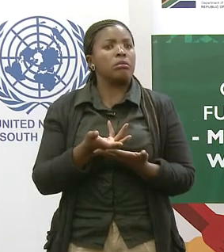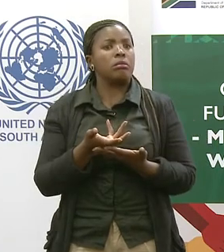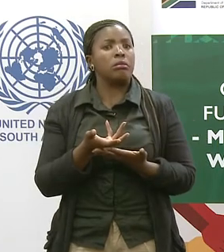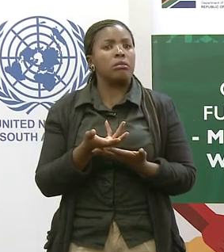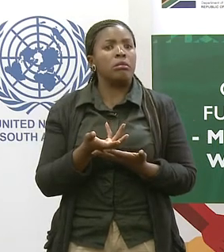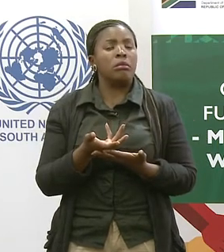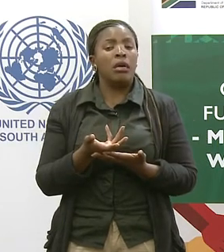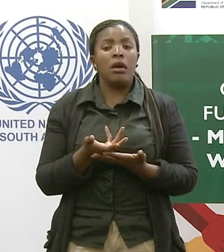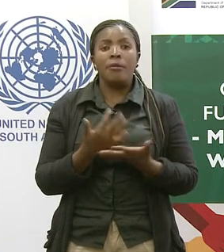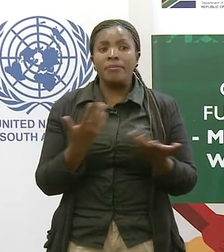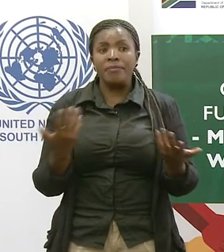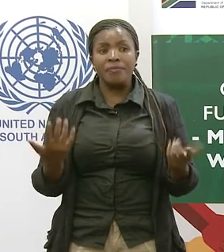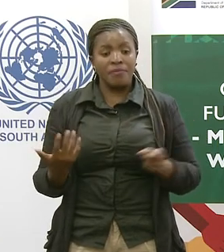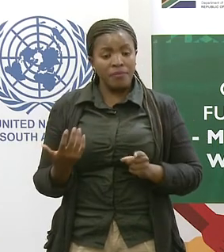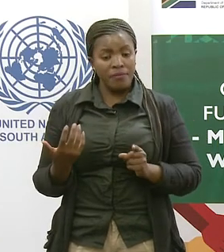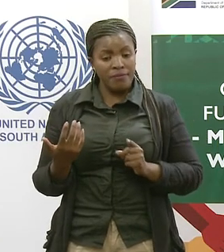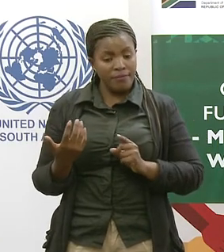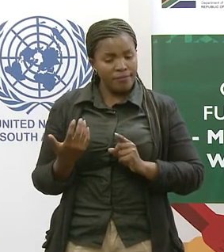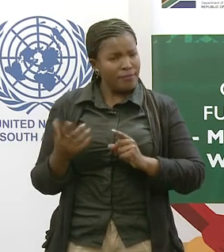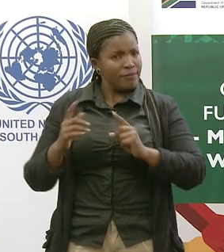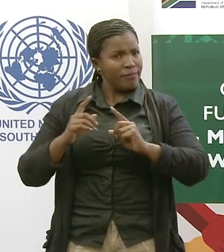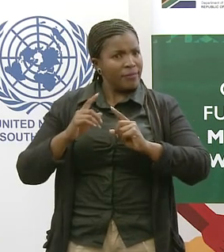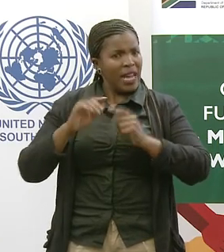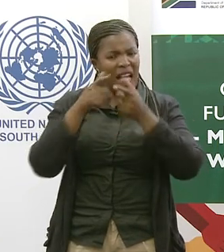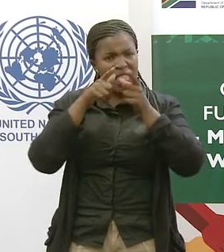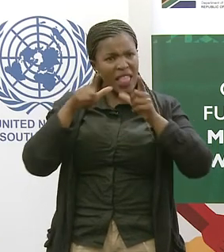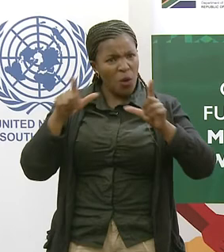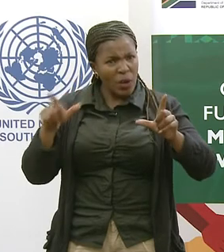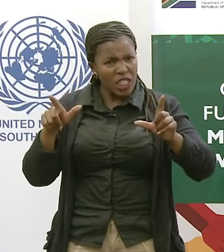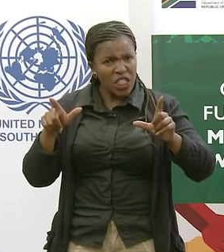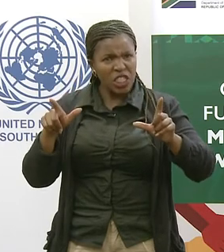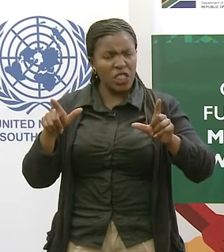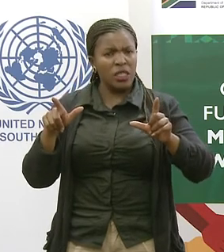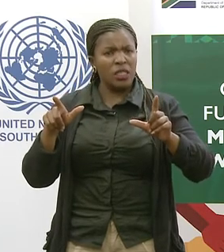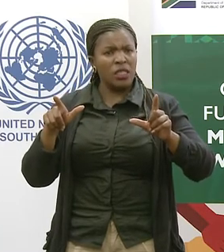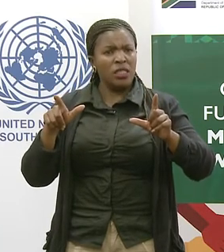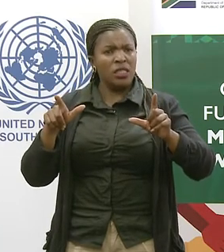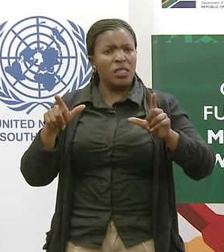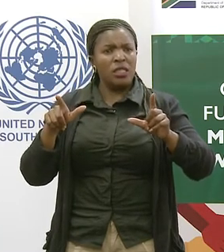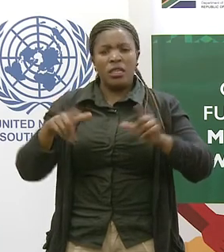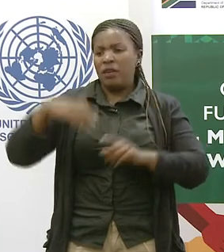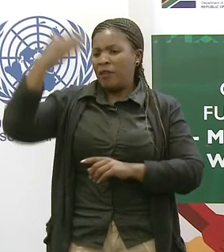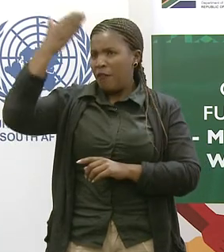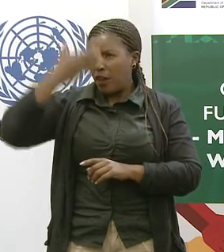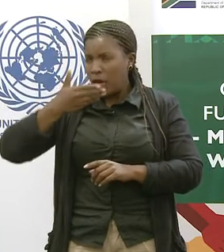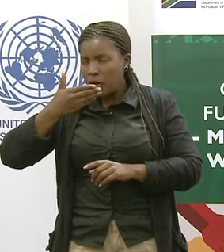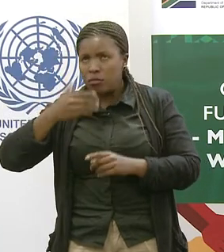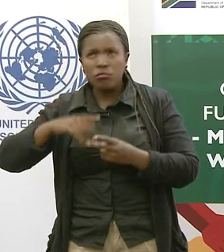no different in terms of the language across of African and